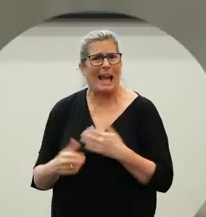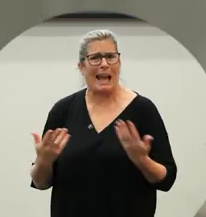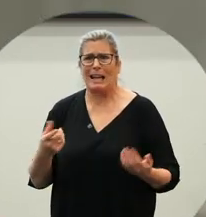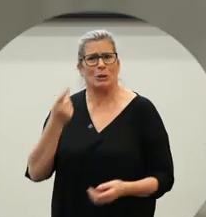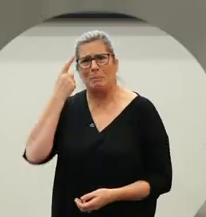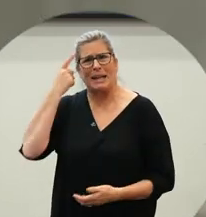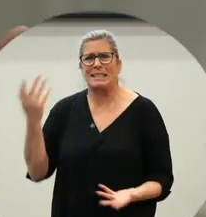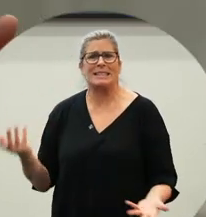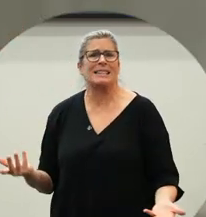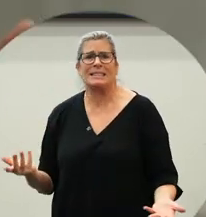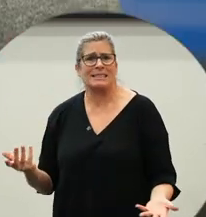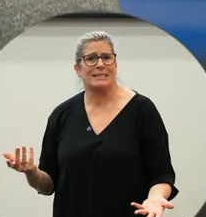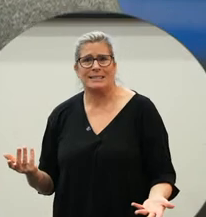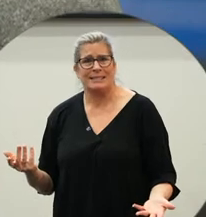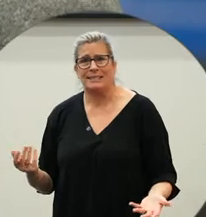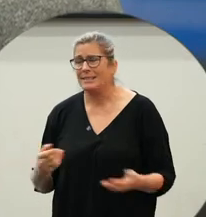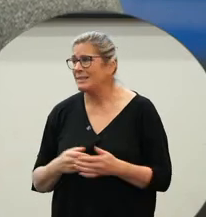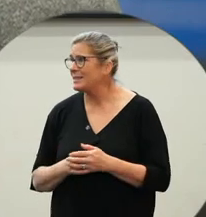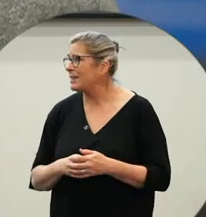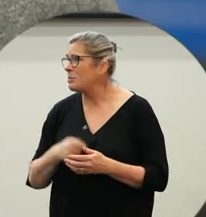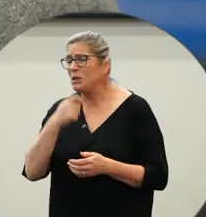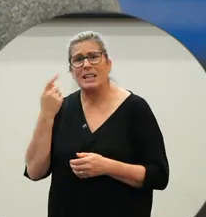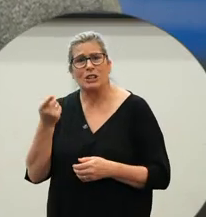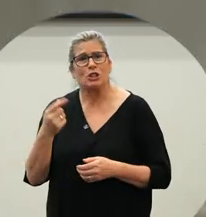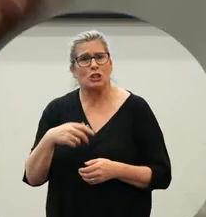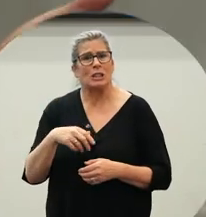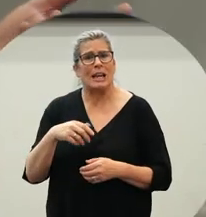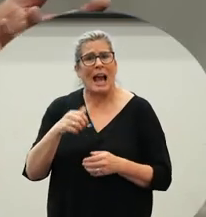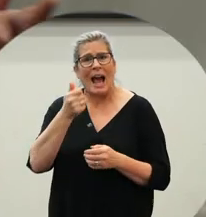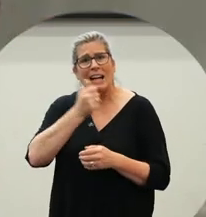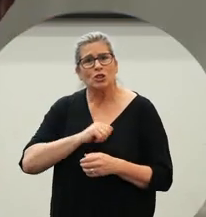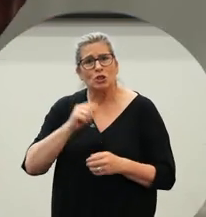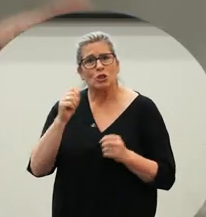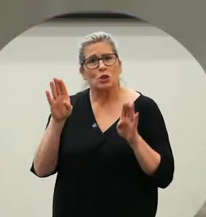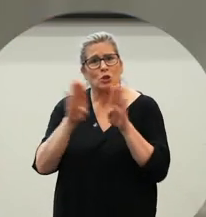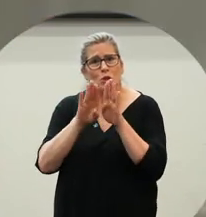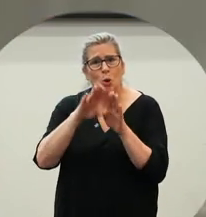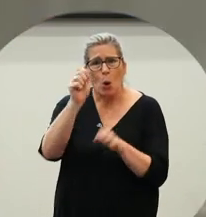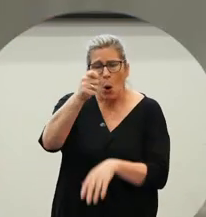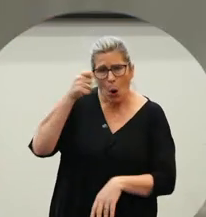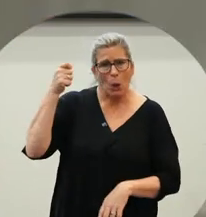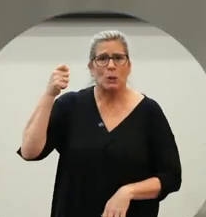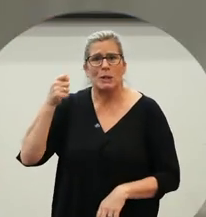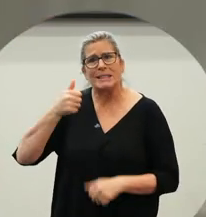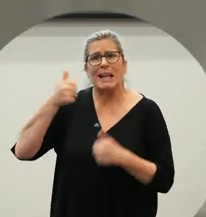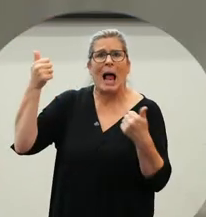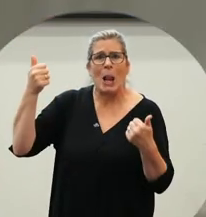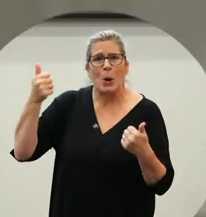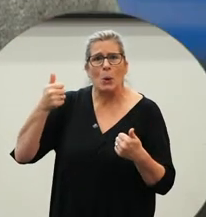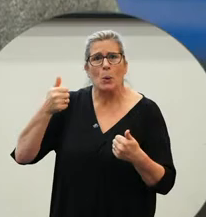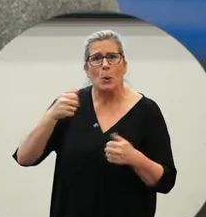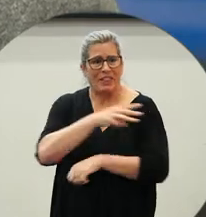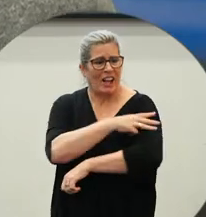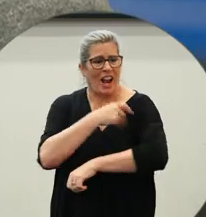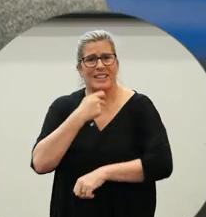It makes no sense. There's a version of it where she answers the door and says, hello. Yeah. And the guard says, how are you, Rose? Yes,